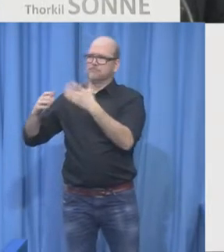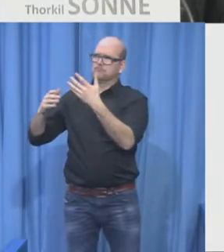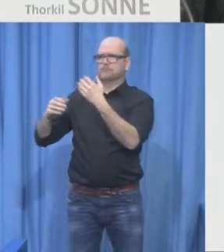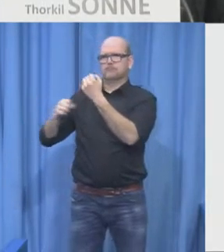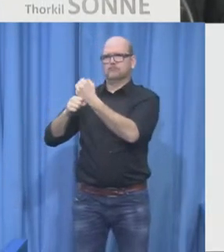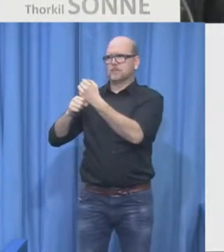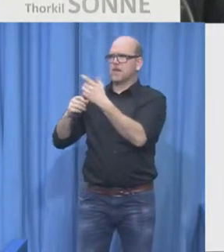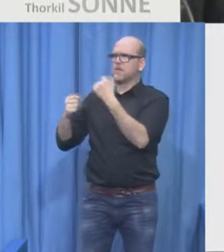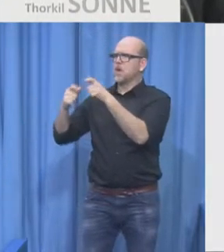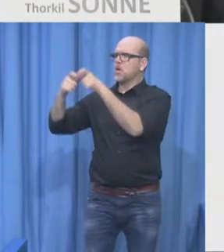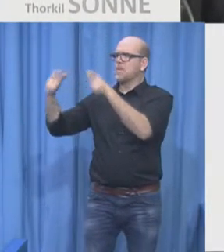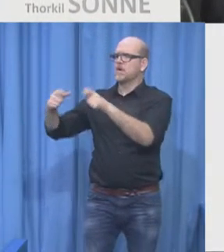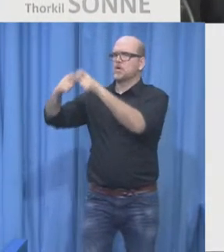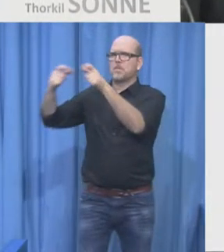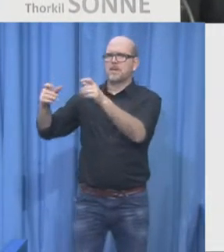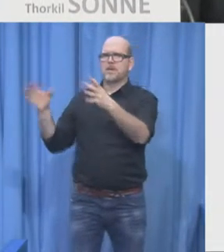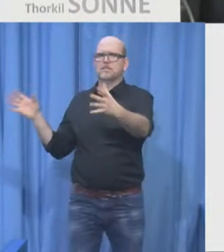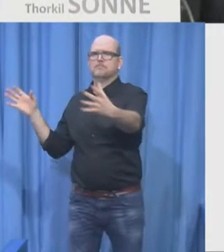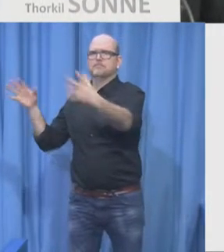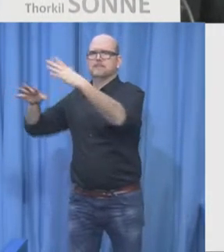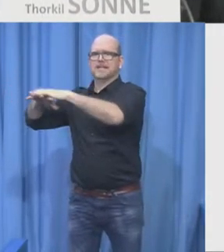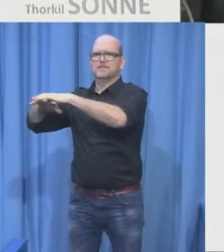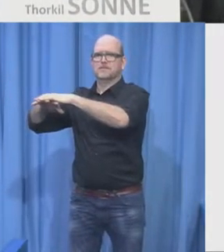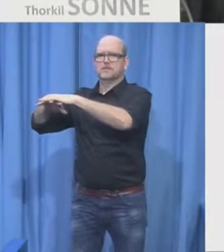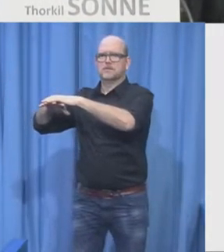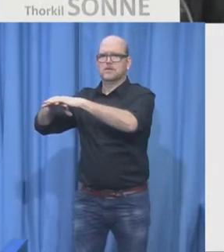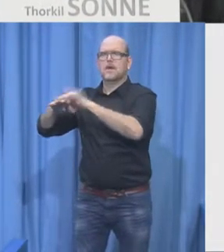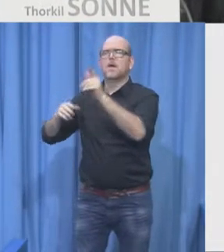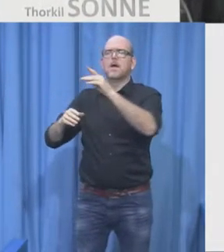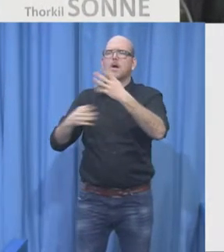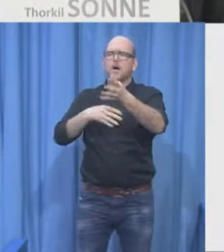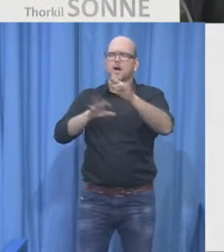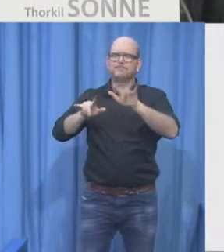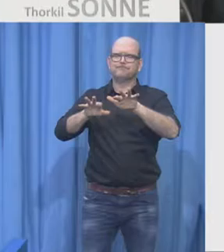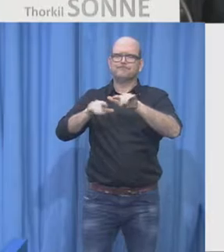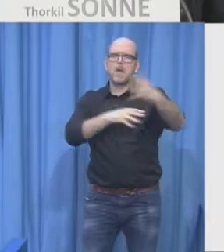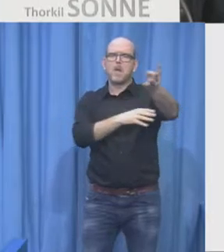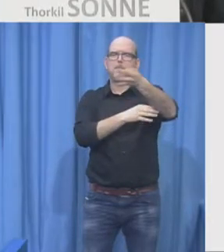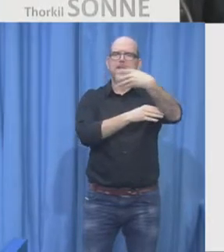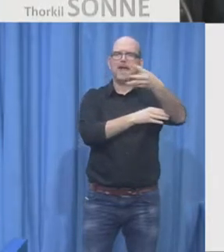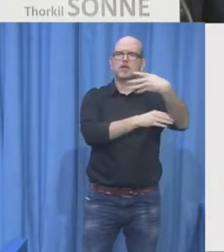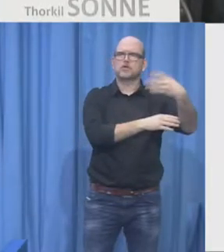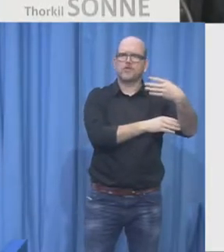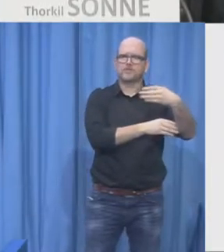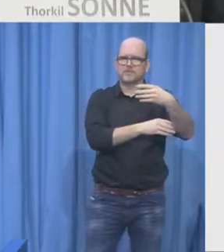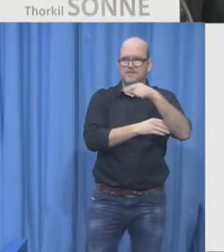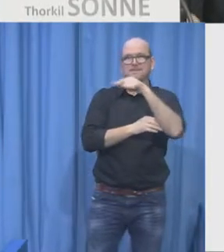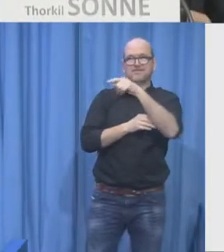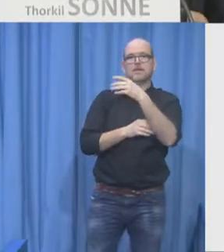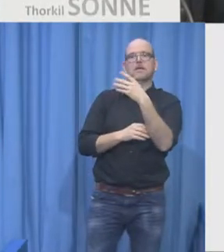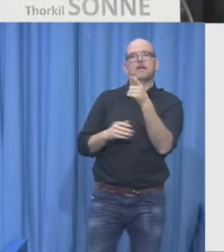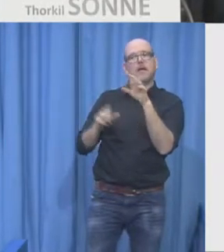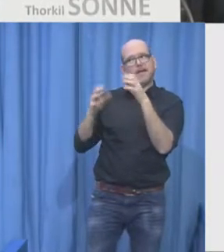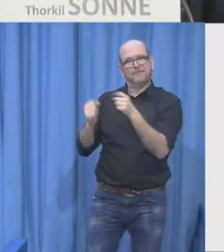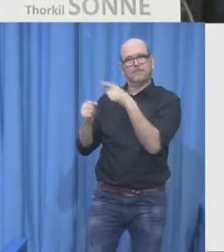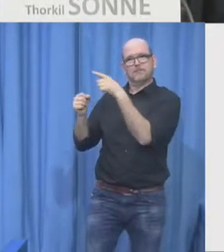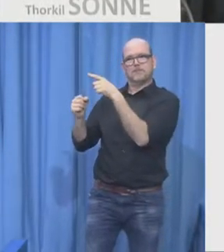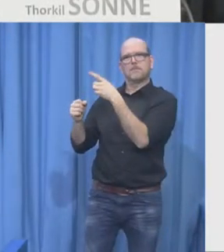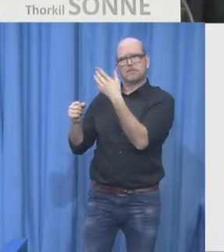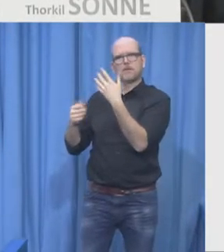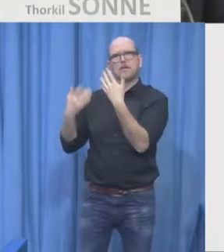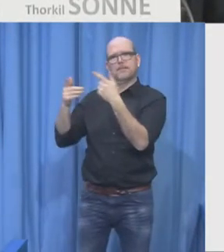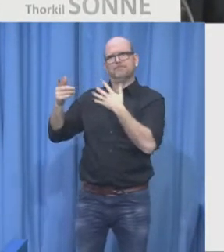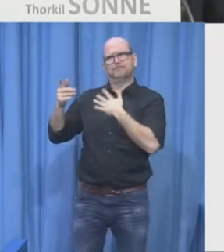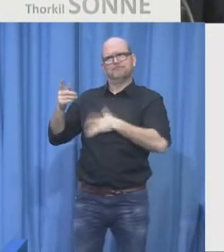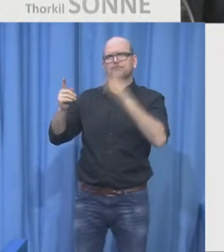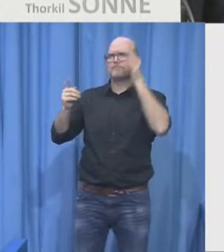Microsoft talked about it earlier today. There are companies who have more than 1,000 members of their autism interest group in